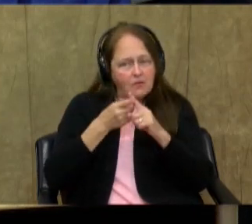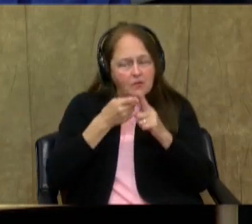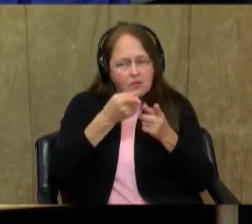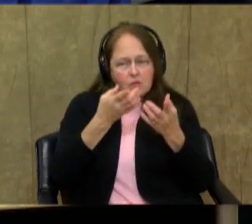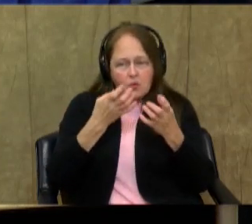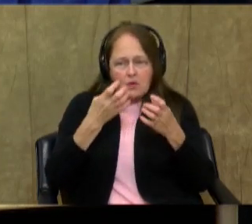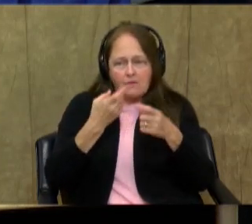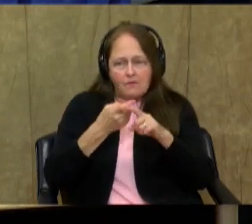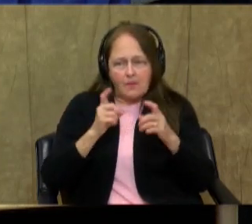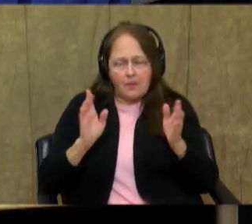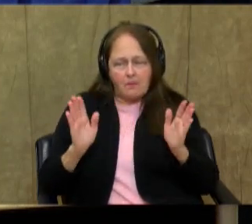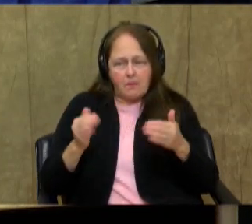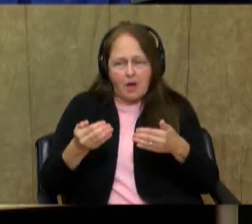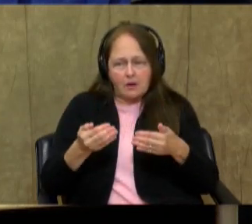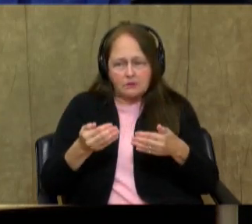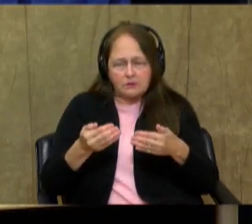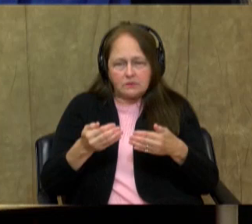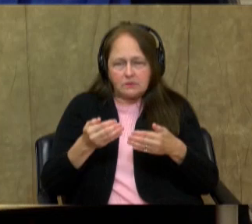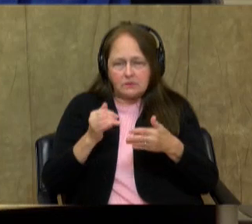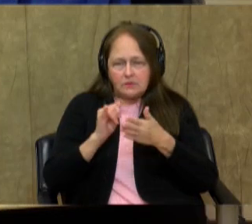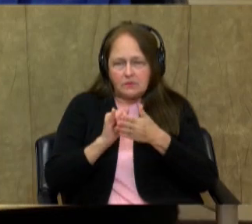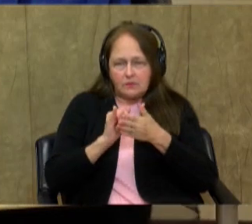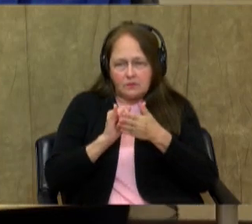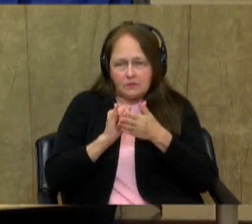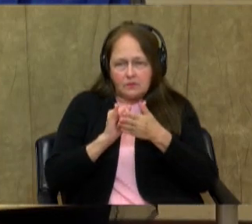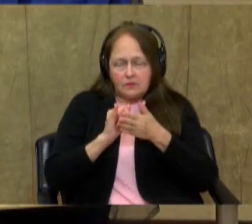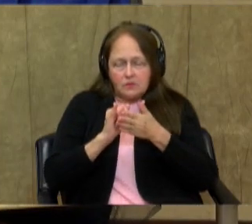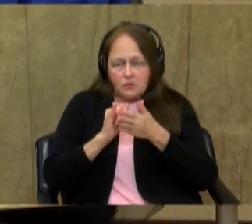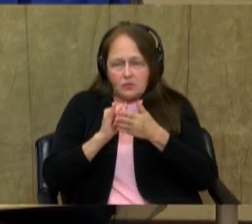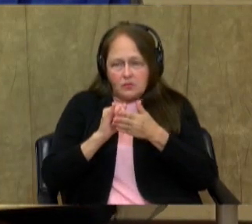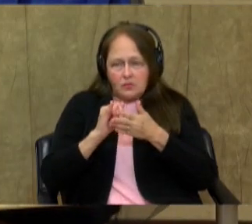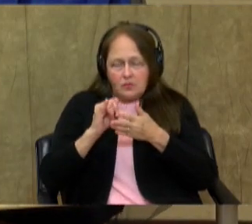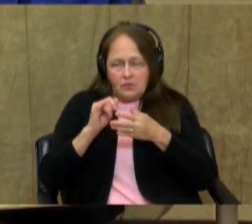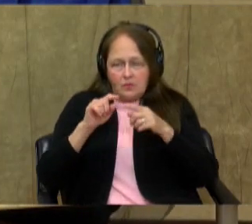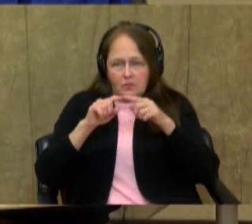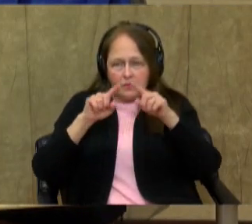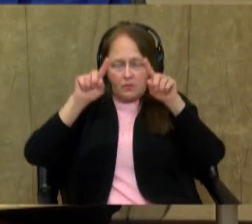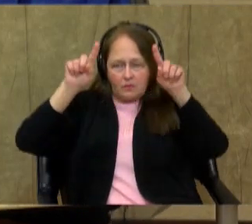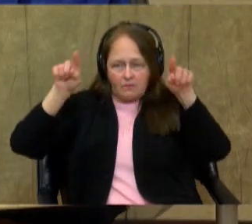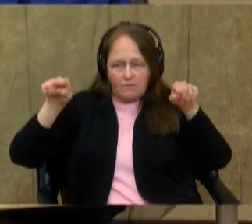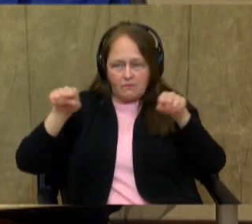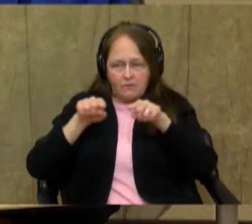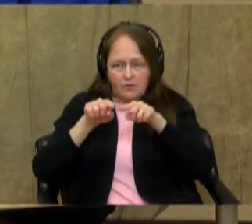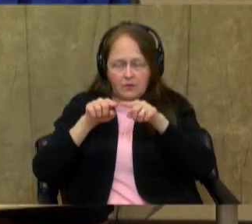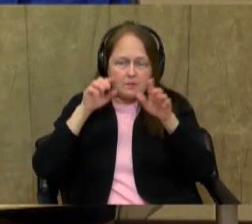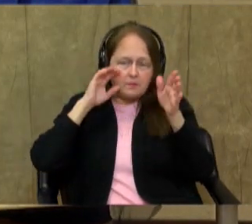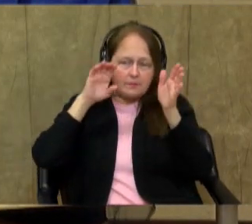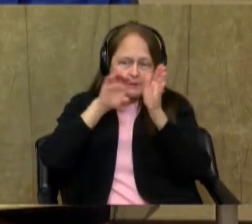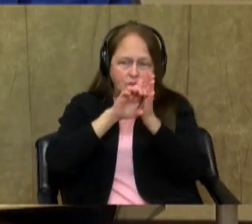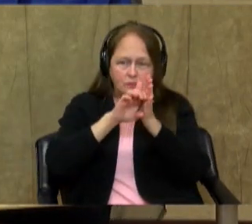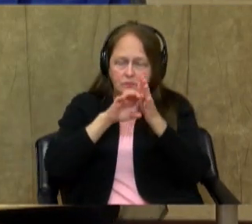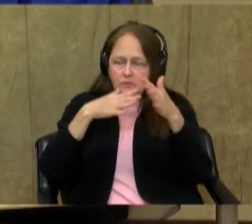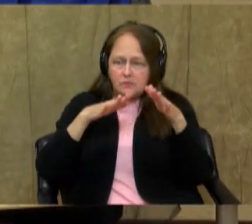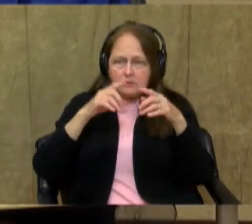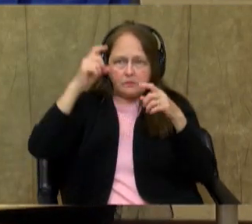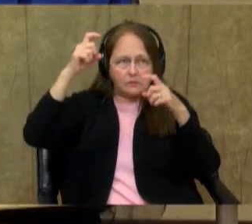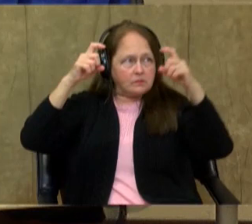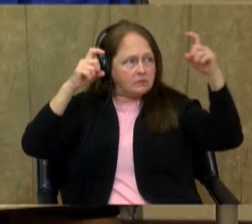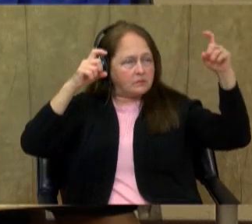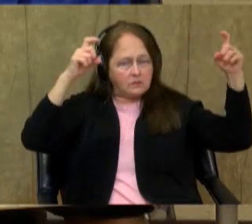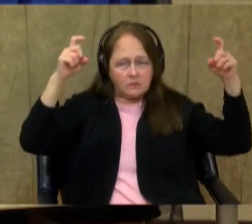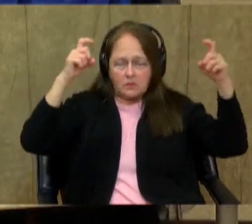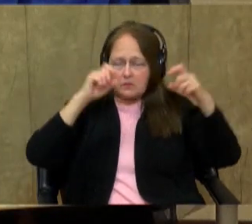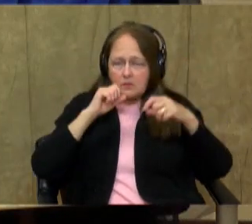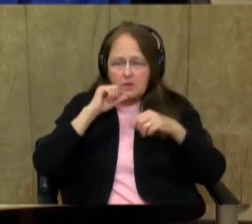box. Secondly, these frames over here, they have not been hung up yet. They're leaning on the